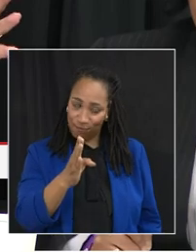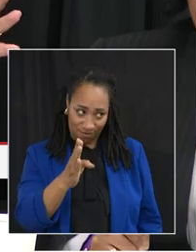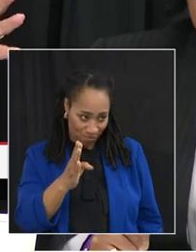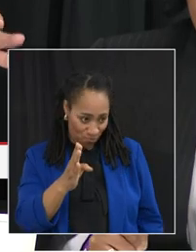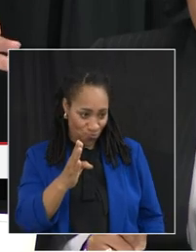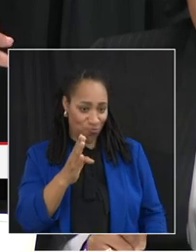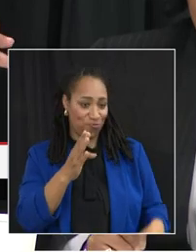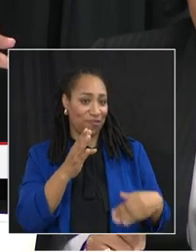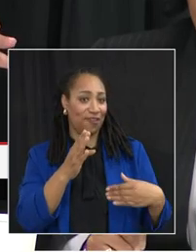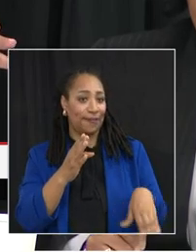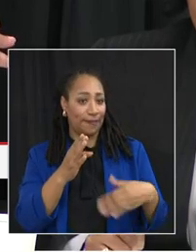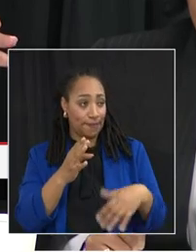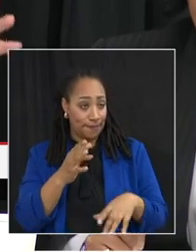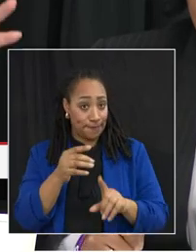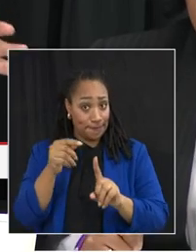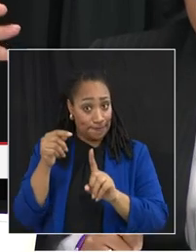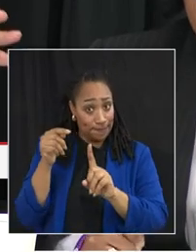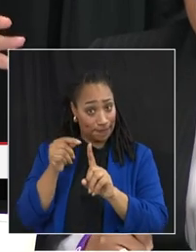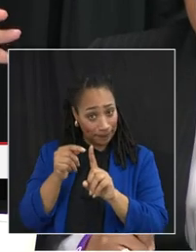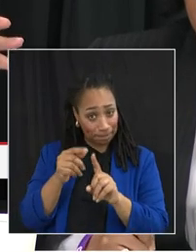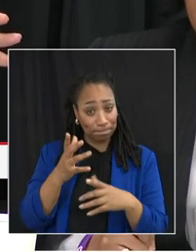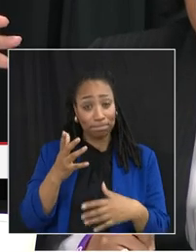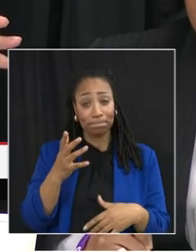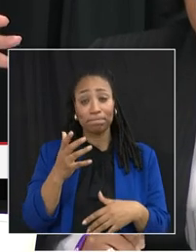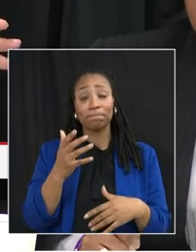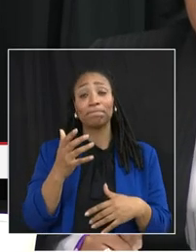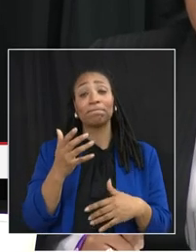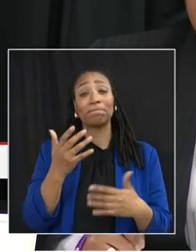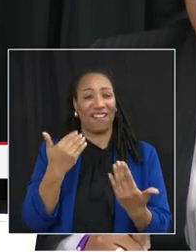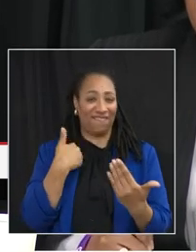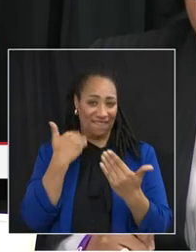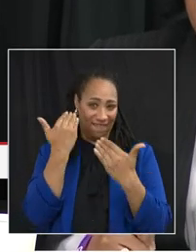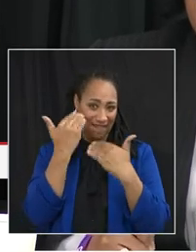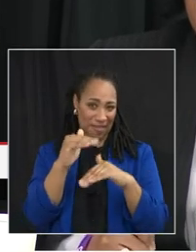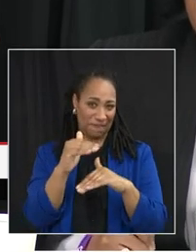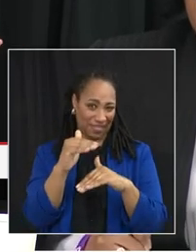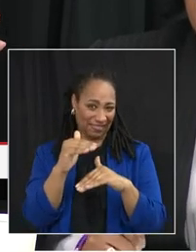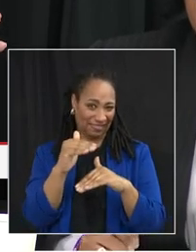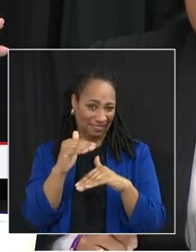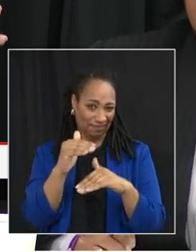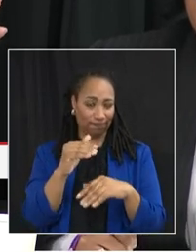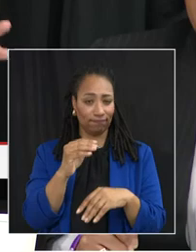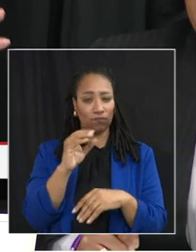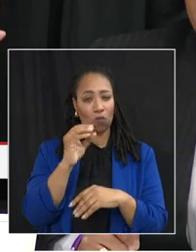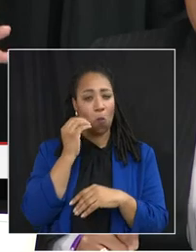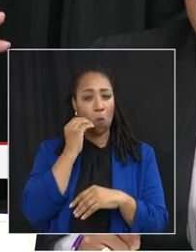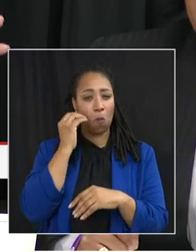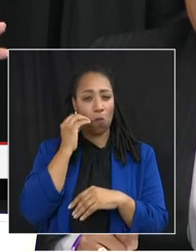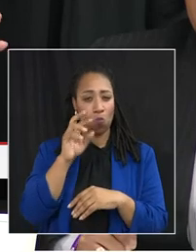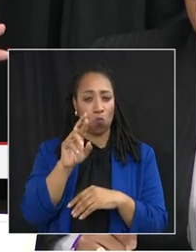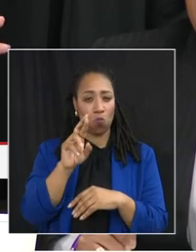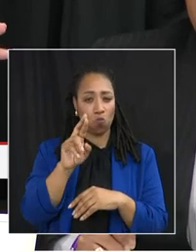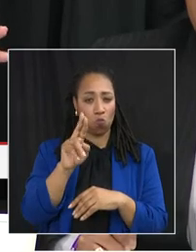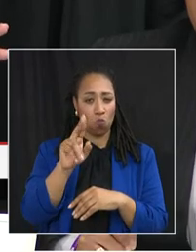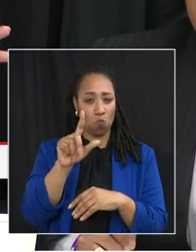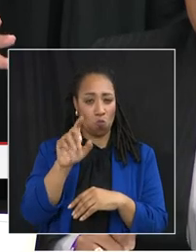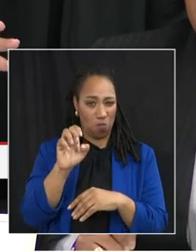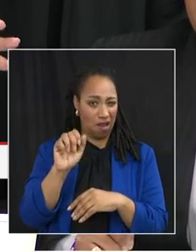We have limited home rule in this city, right? And you all were around and probably fought for